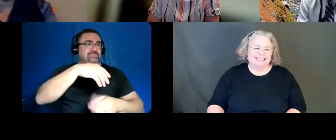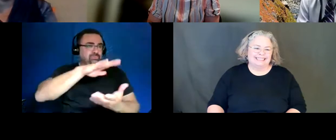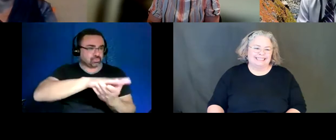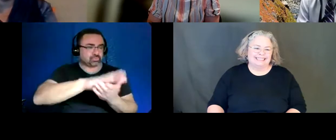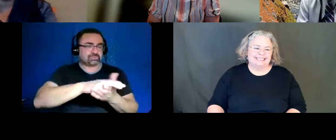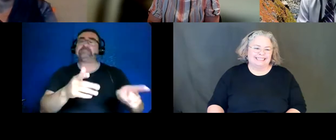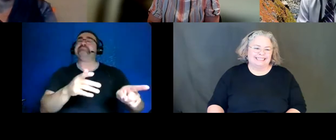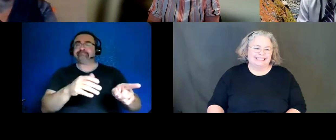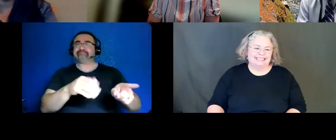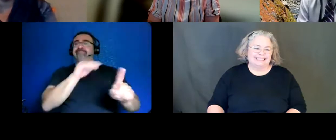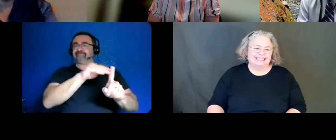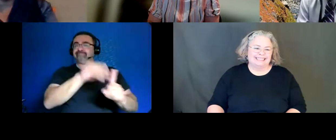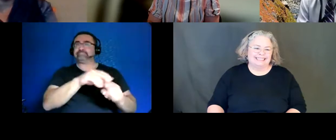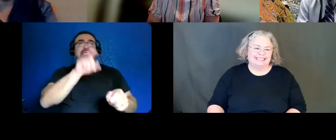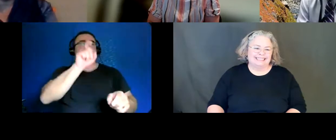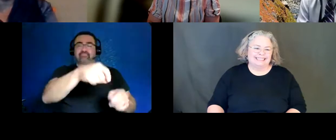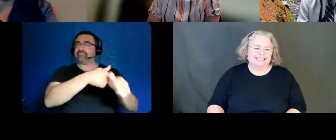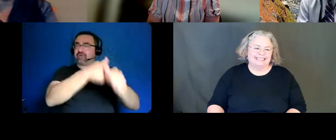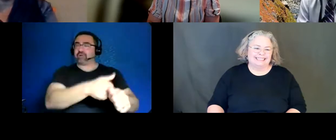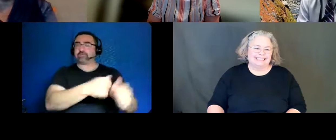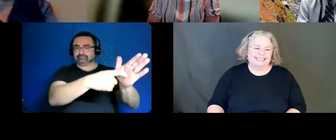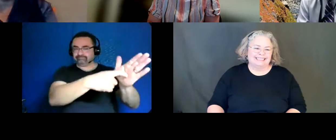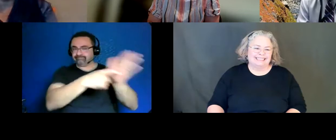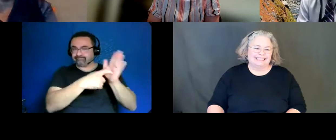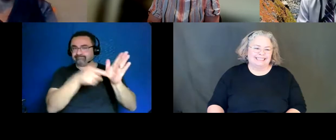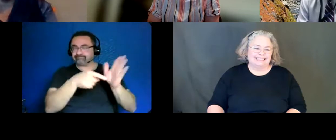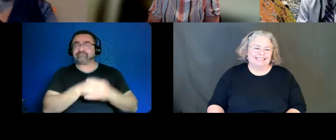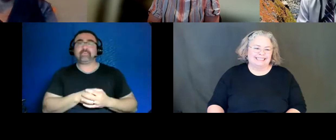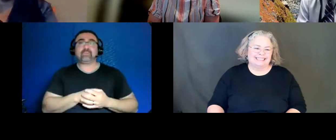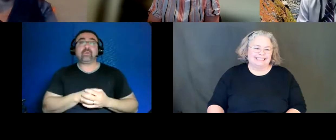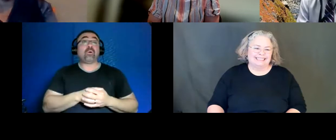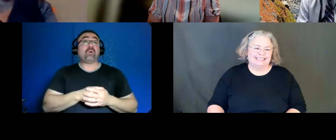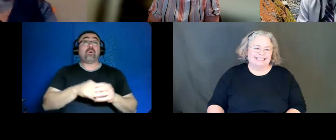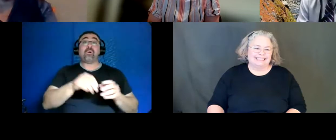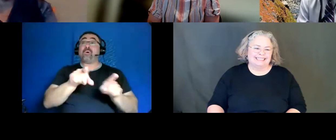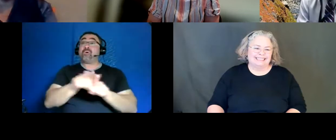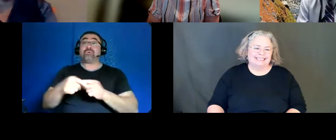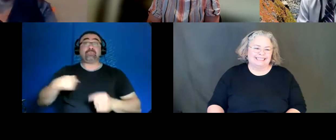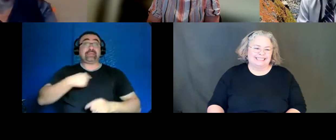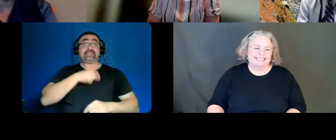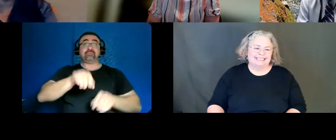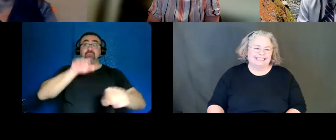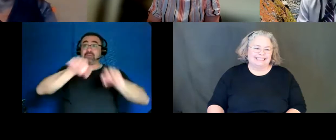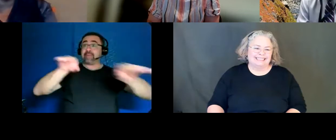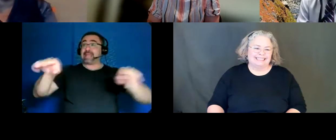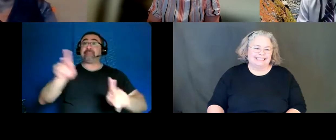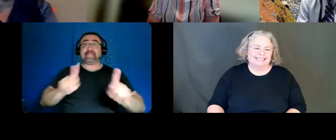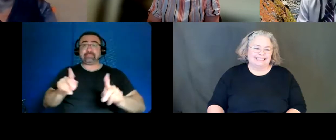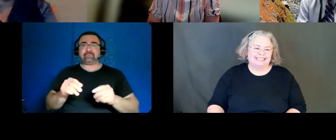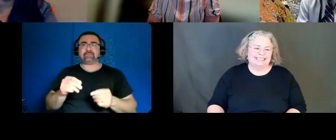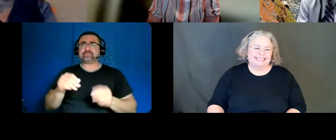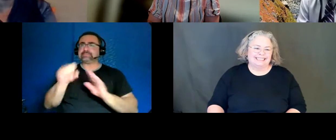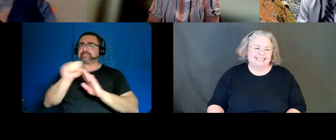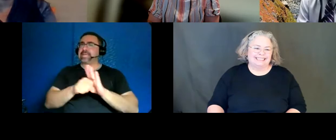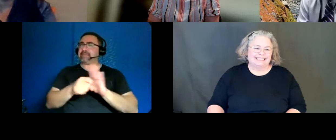mandate and that they do need to follow it. We also do need to remind people that since it is a state mandate,